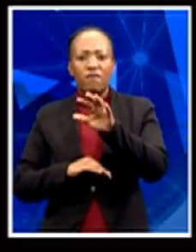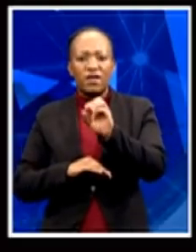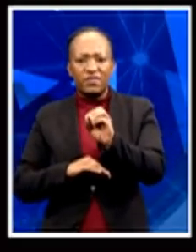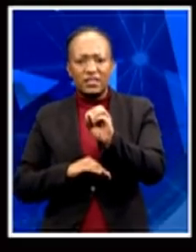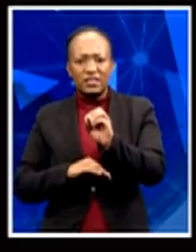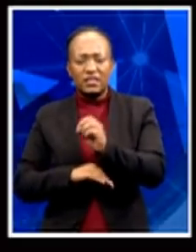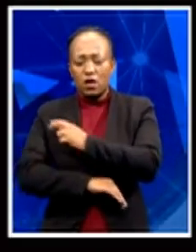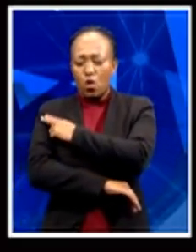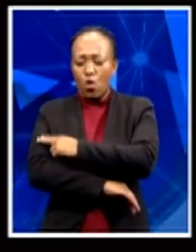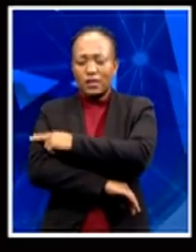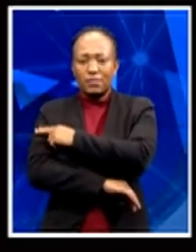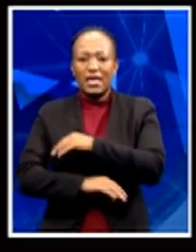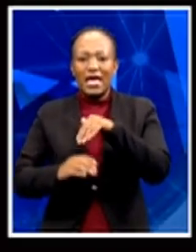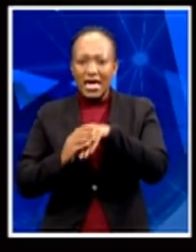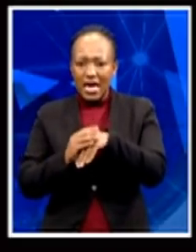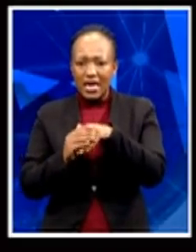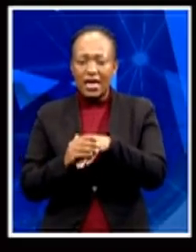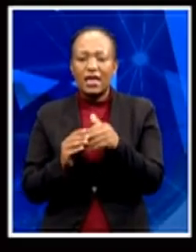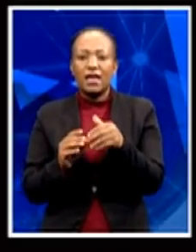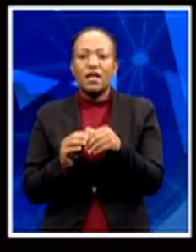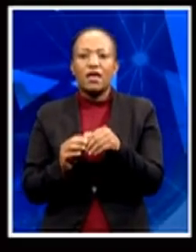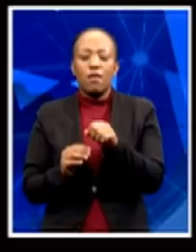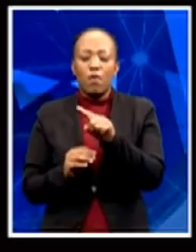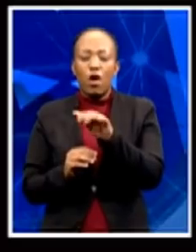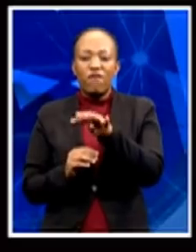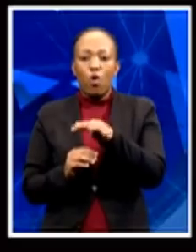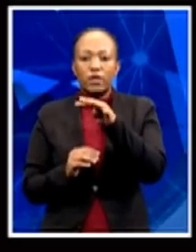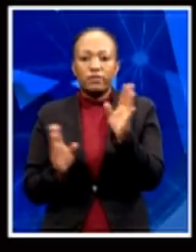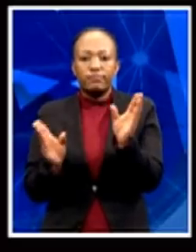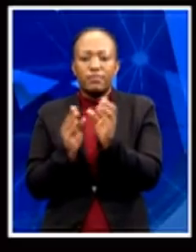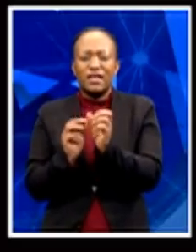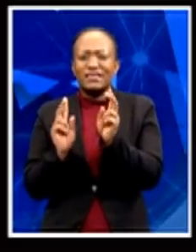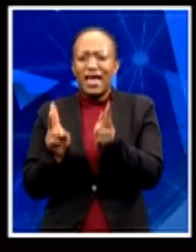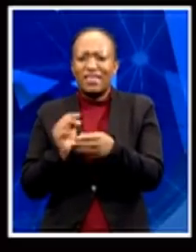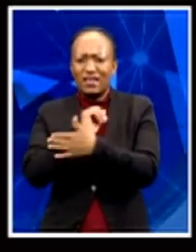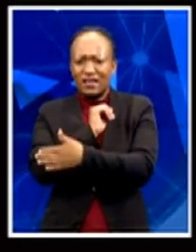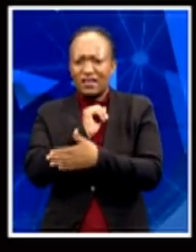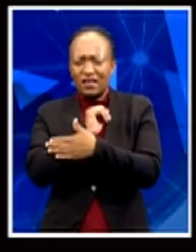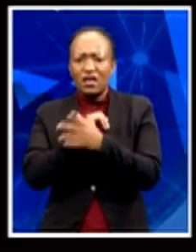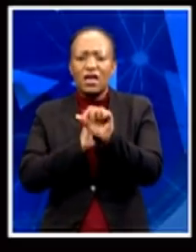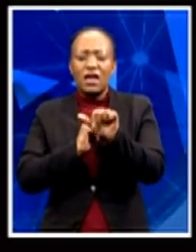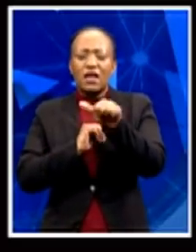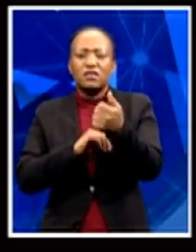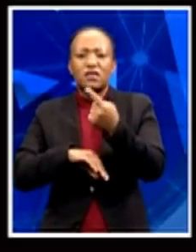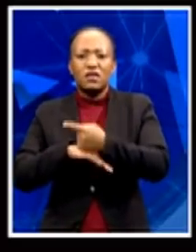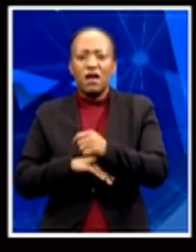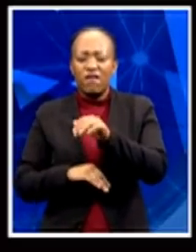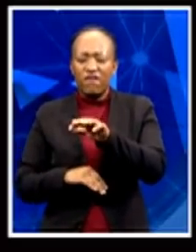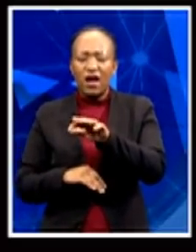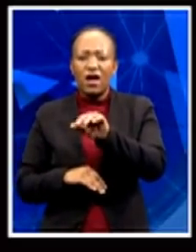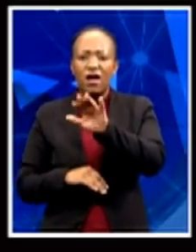but 114 total deaths in the country. The next day, you reported 59 deaths in the entire country,